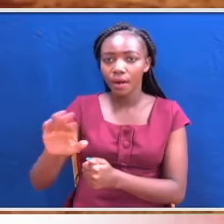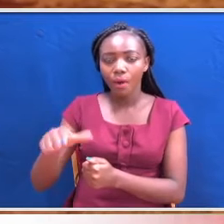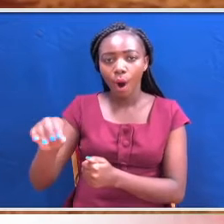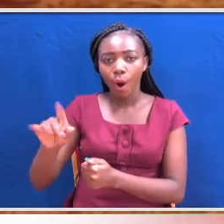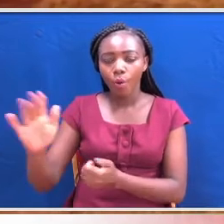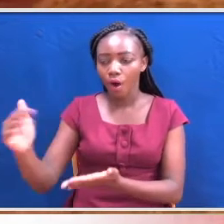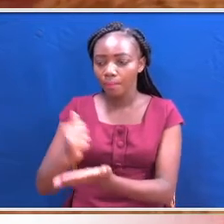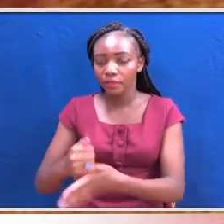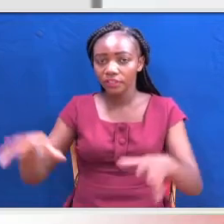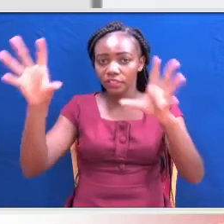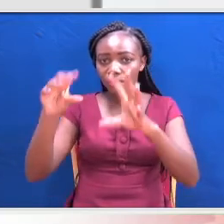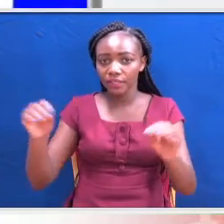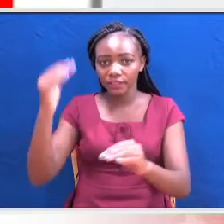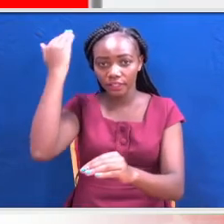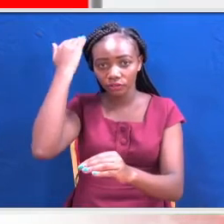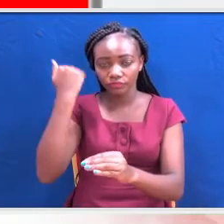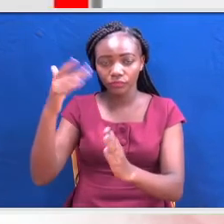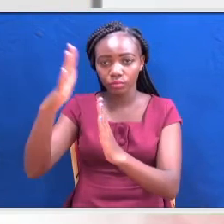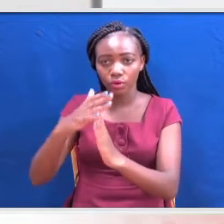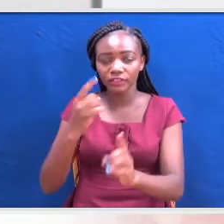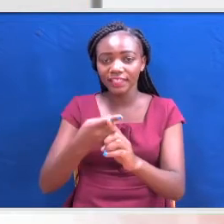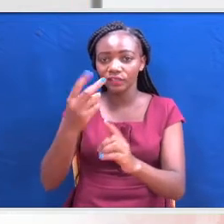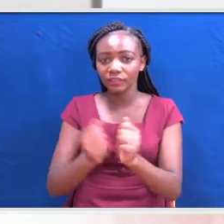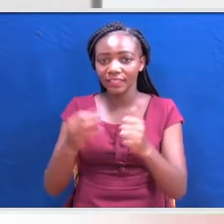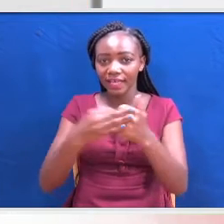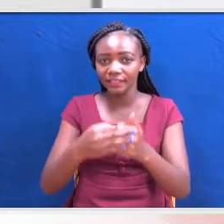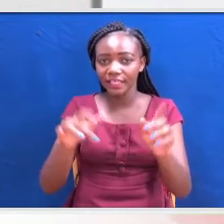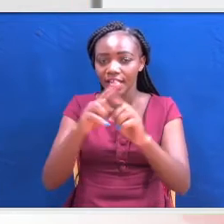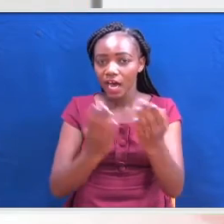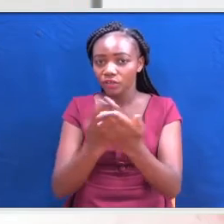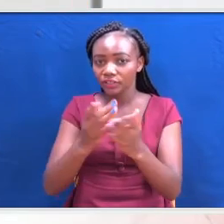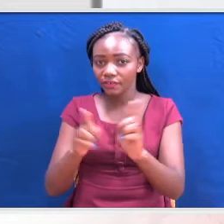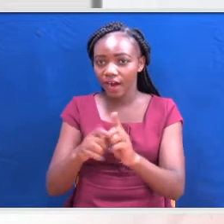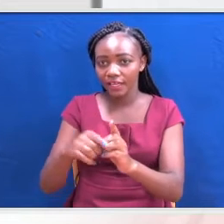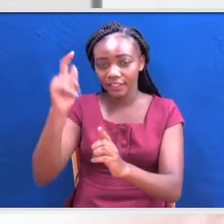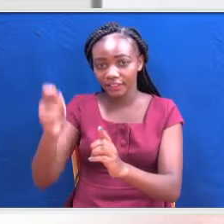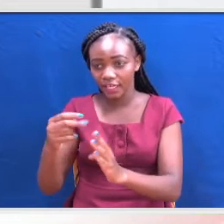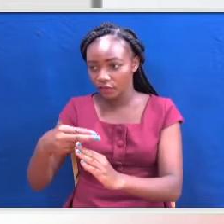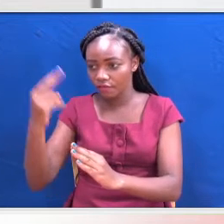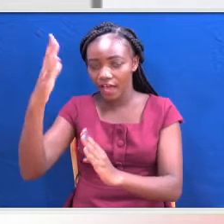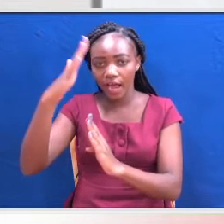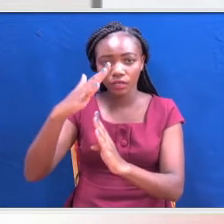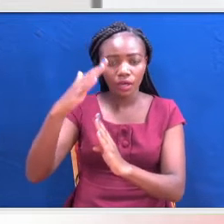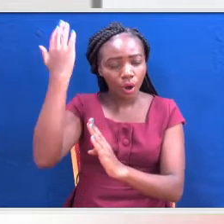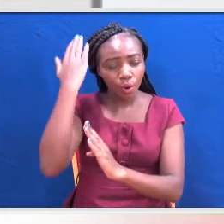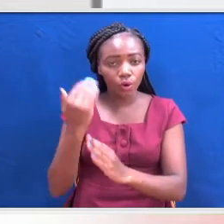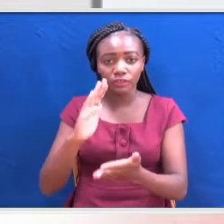of the Court of Appeal in 2018, having served as judge of the High Court between 2004 to